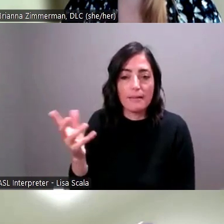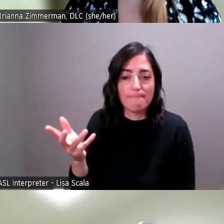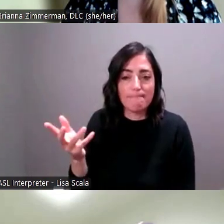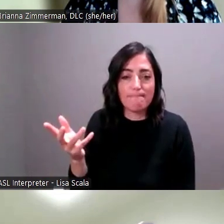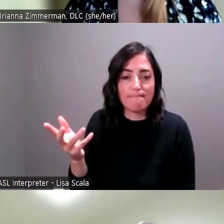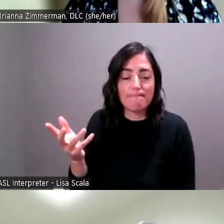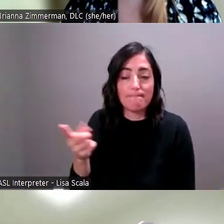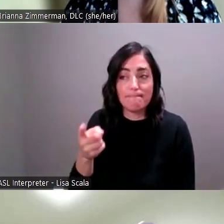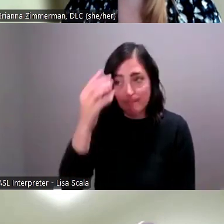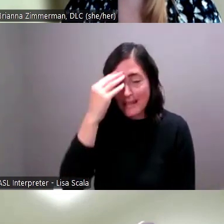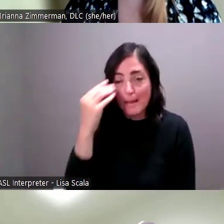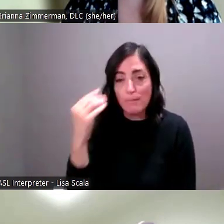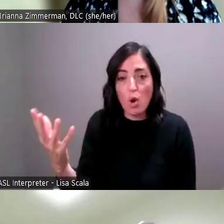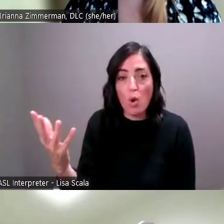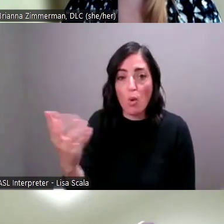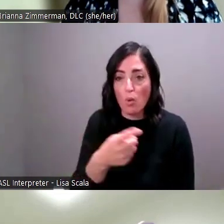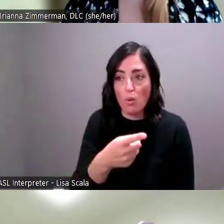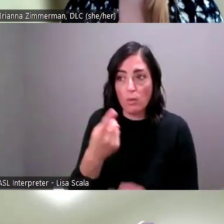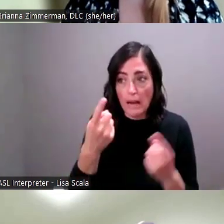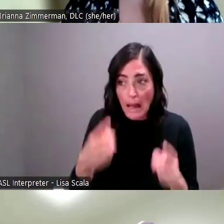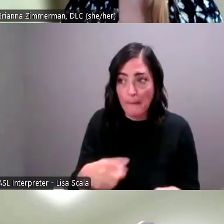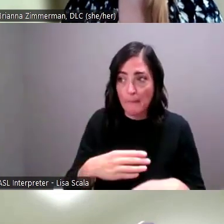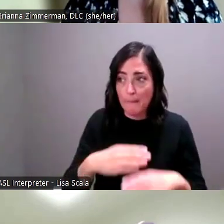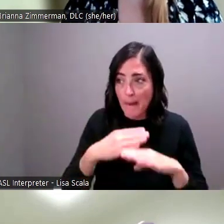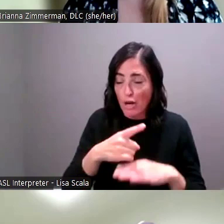that you let them know about that as well.